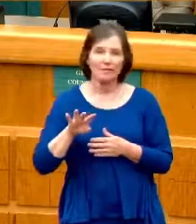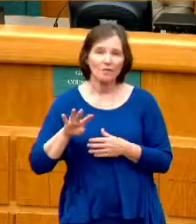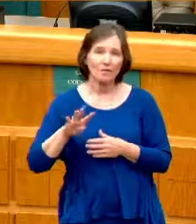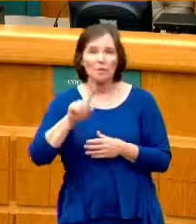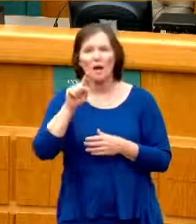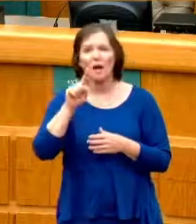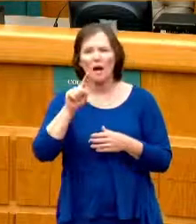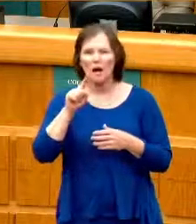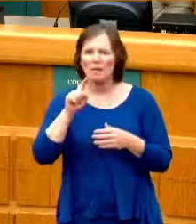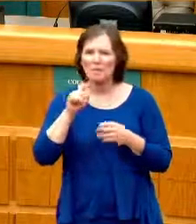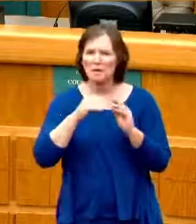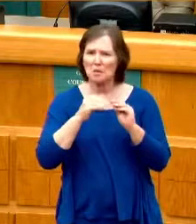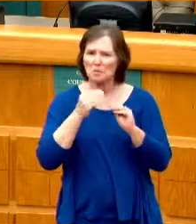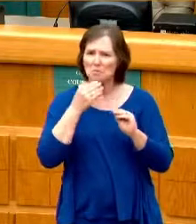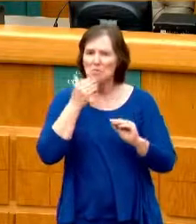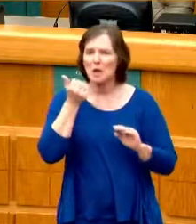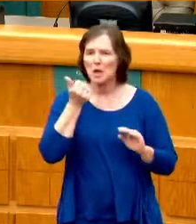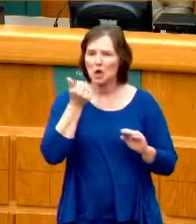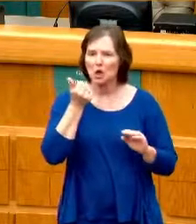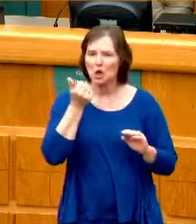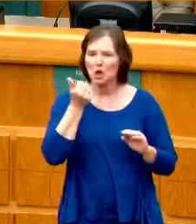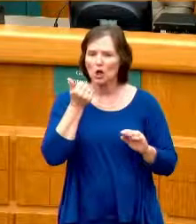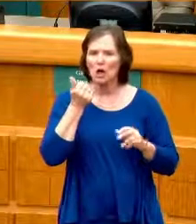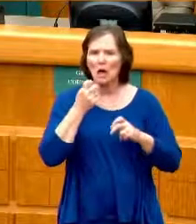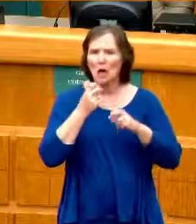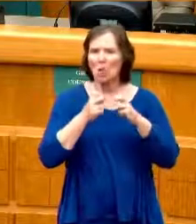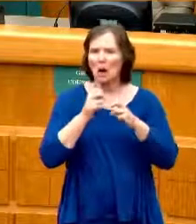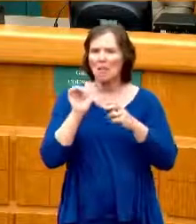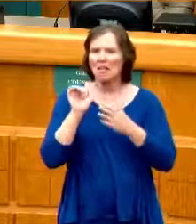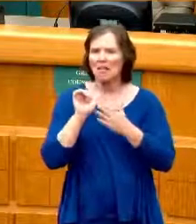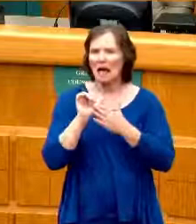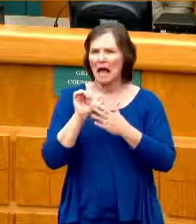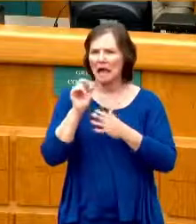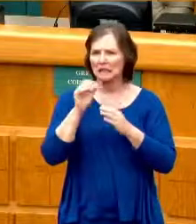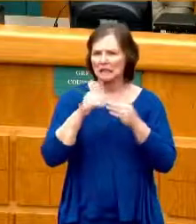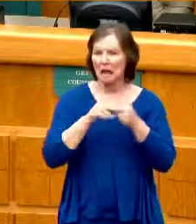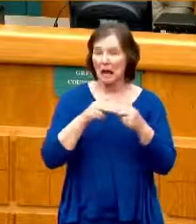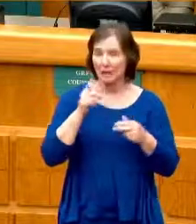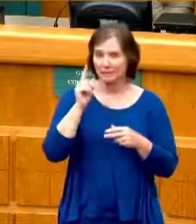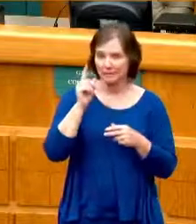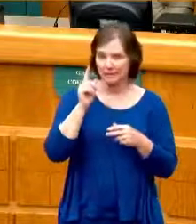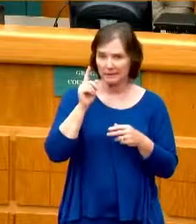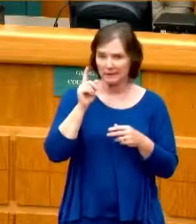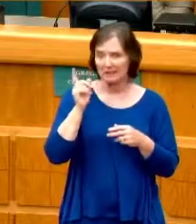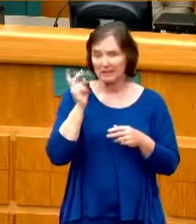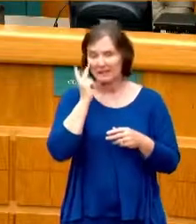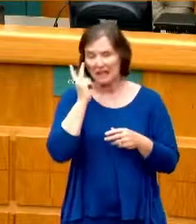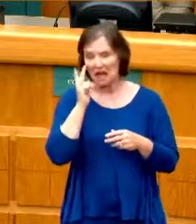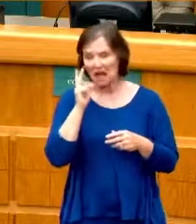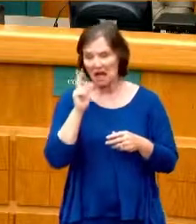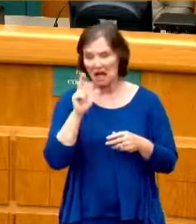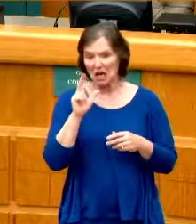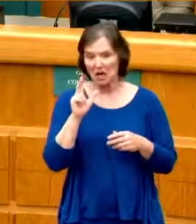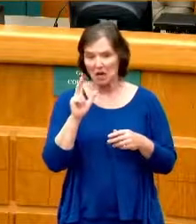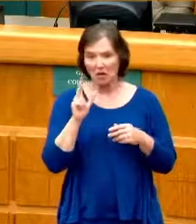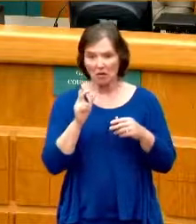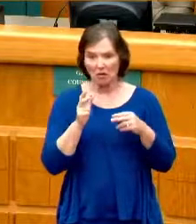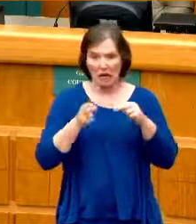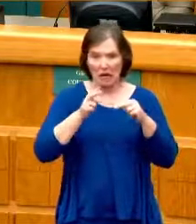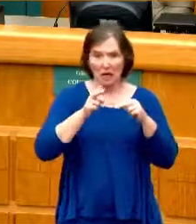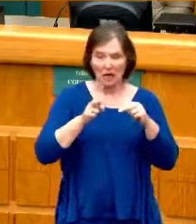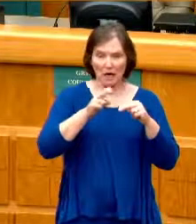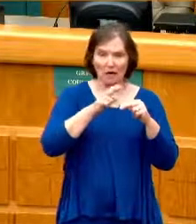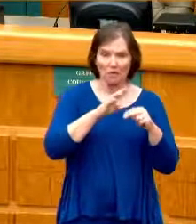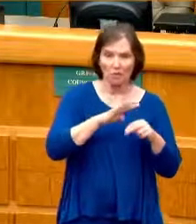this particular graphic is that if you look from 38 to 41 to 44